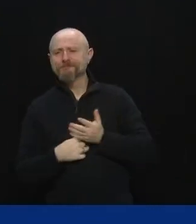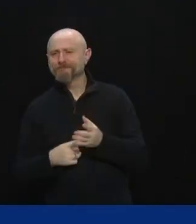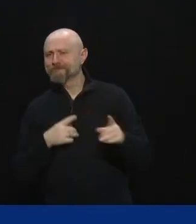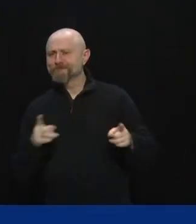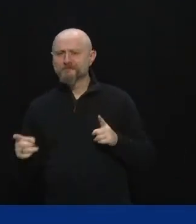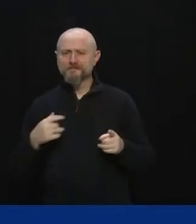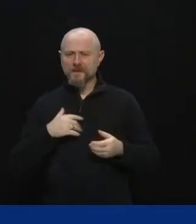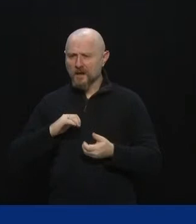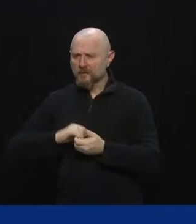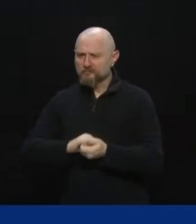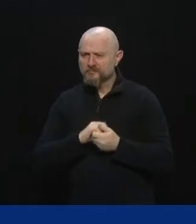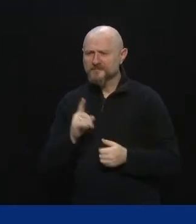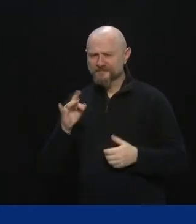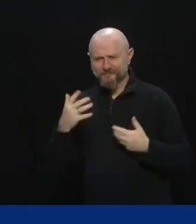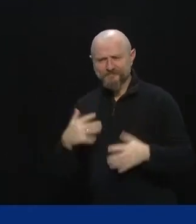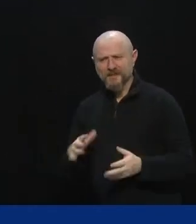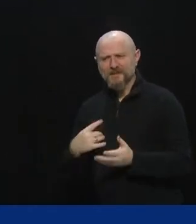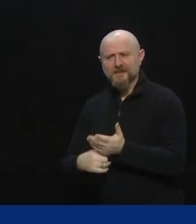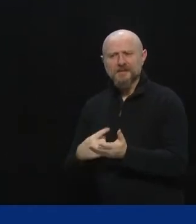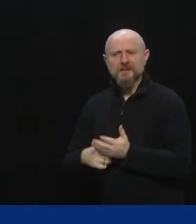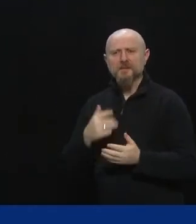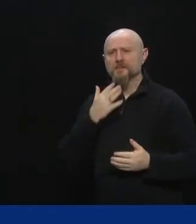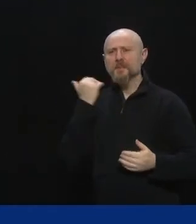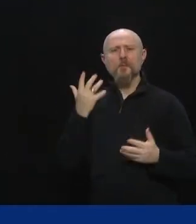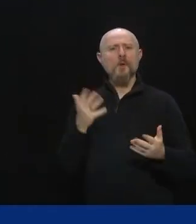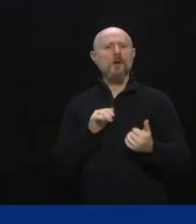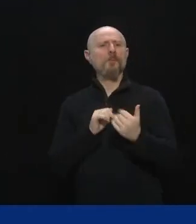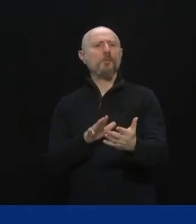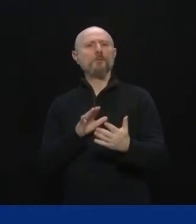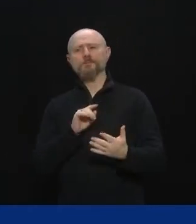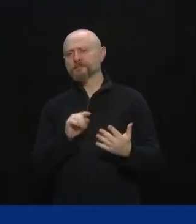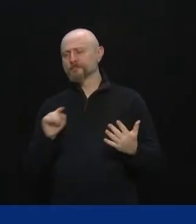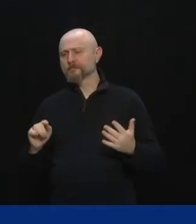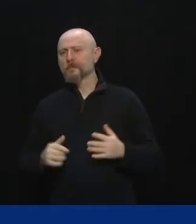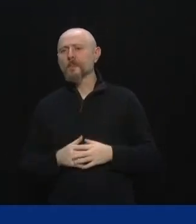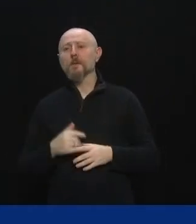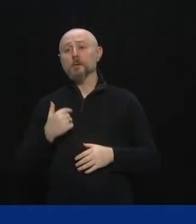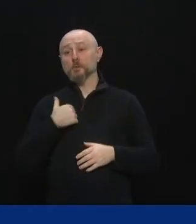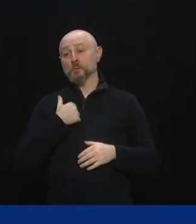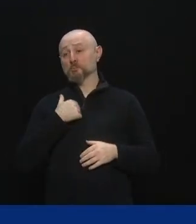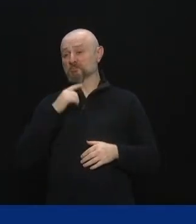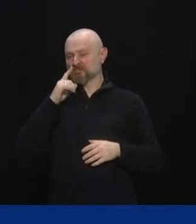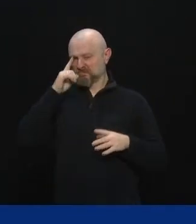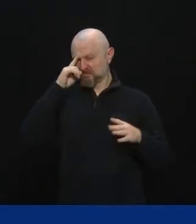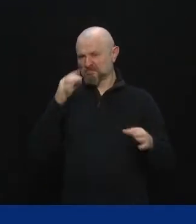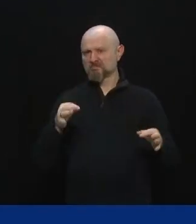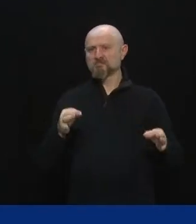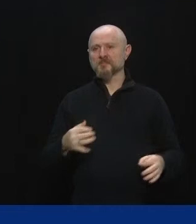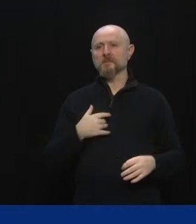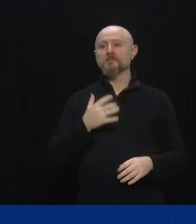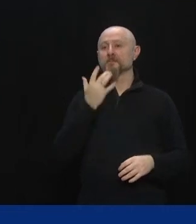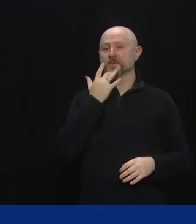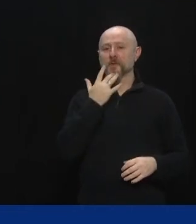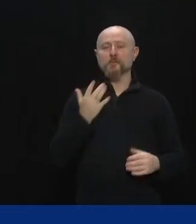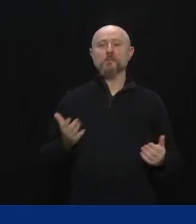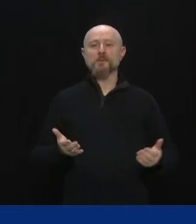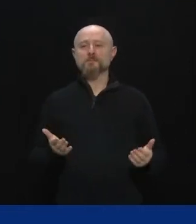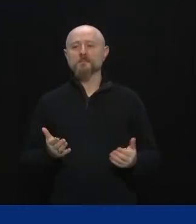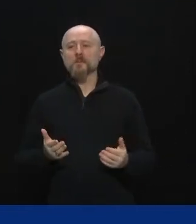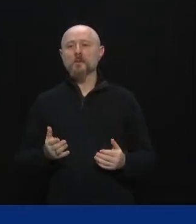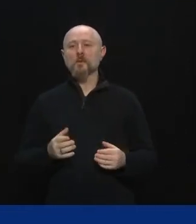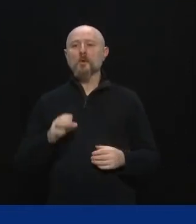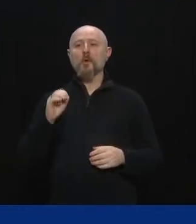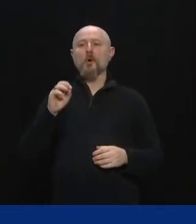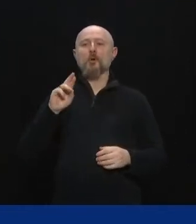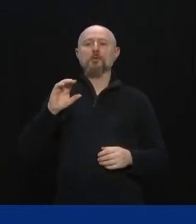collaboratively about what the best approach would be. And it was determined, the preference was for Orchard Park, to keep